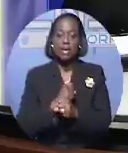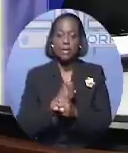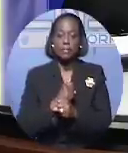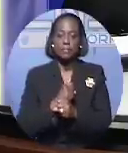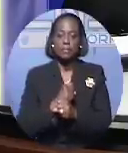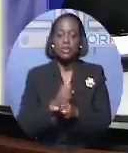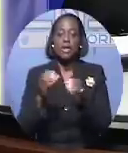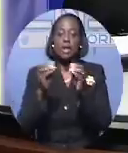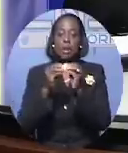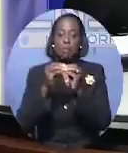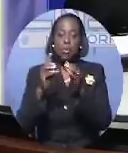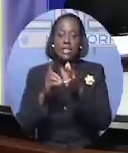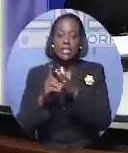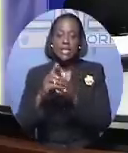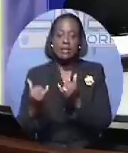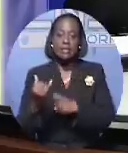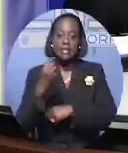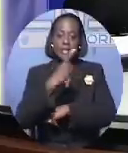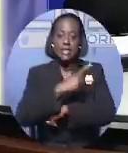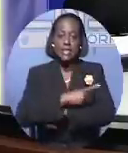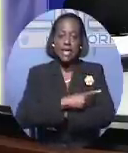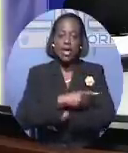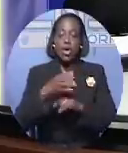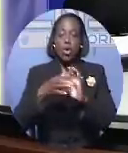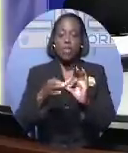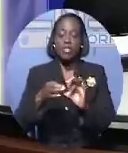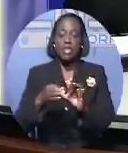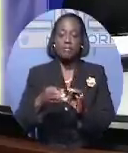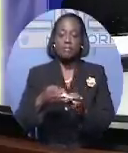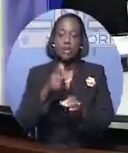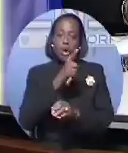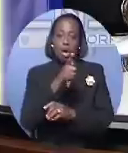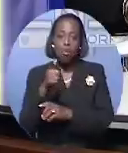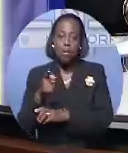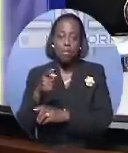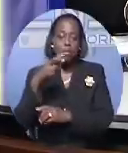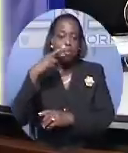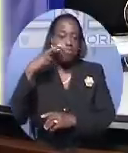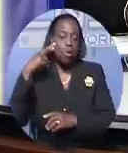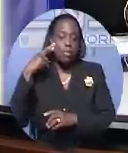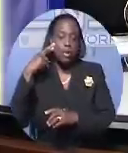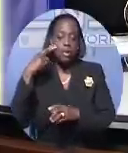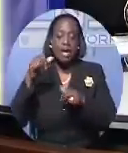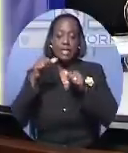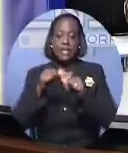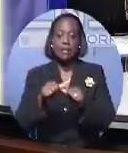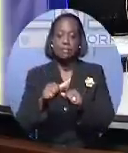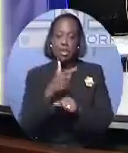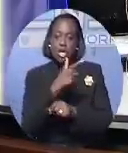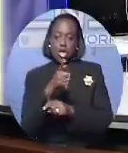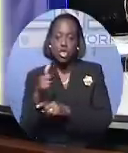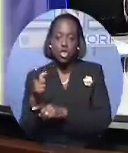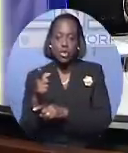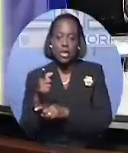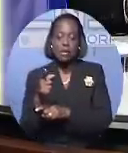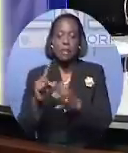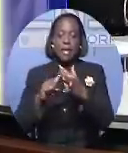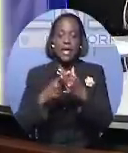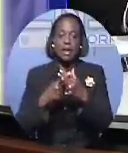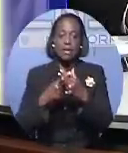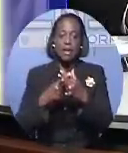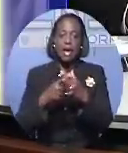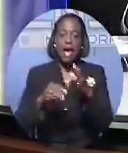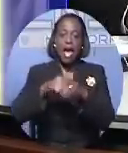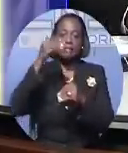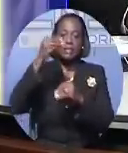There are more details today of that dramatic armed robbery attempt, abduction and shooting, which all began outside a local web shop